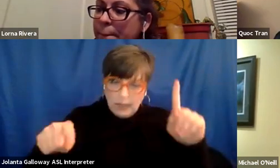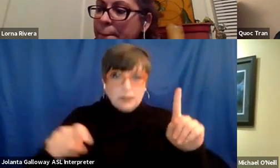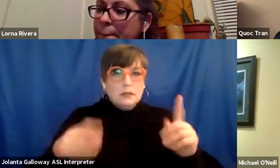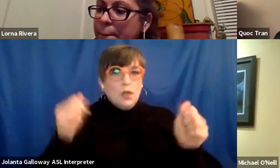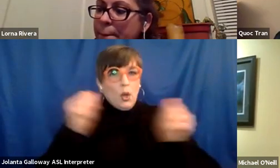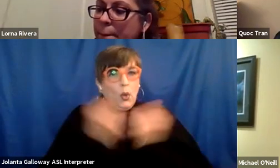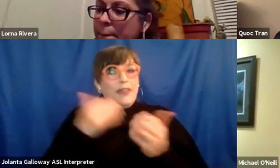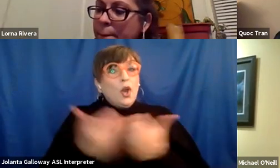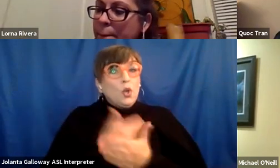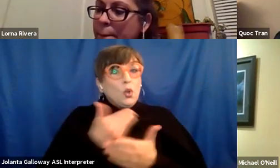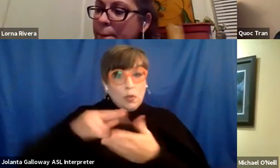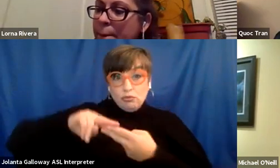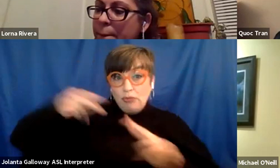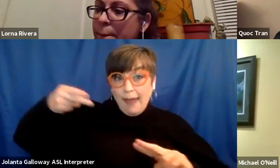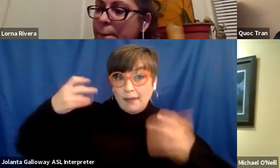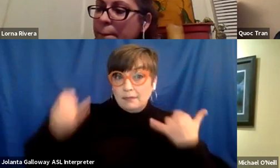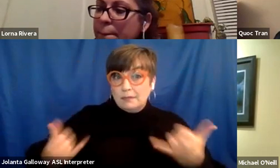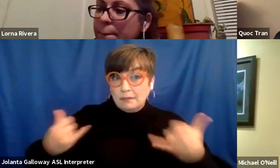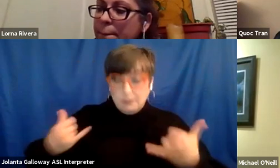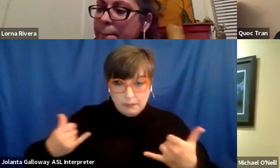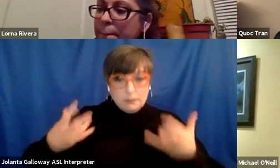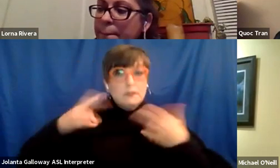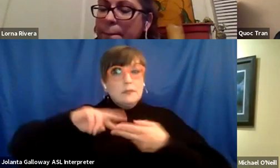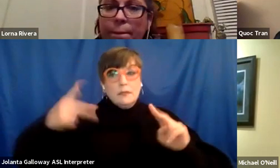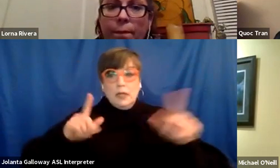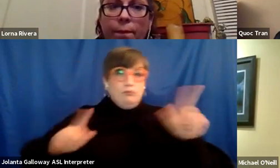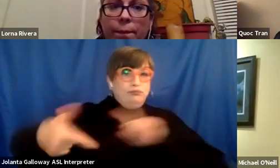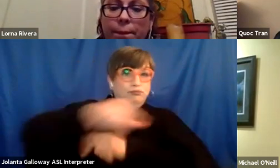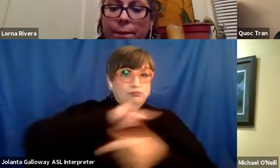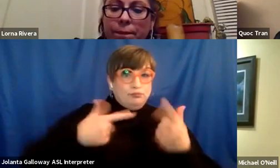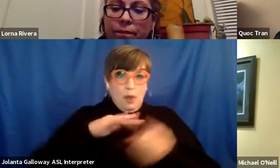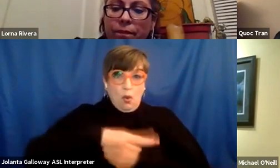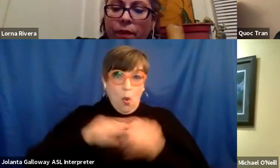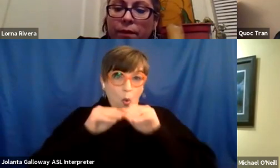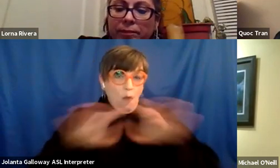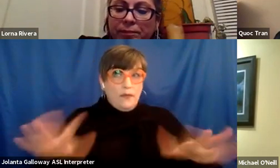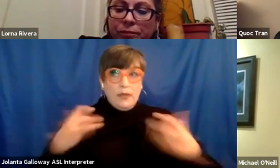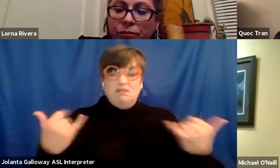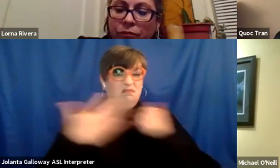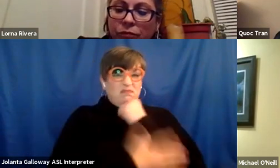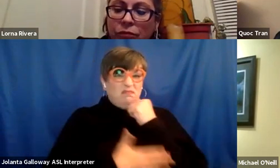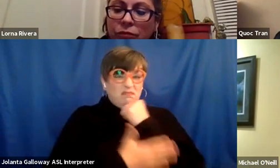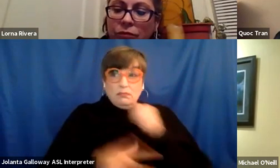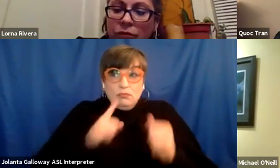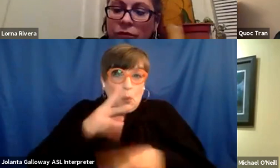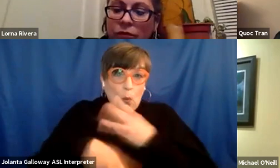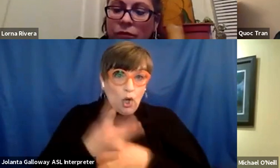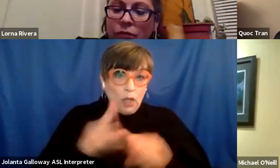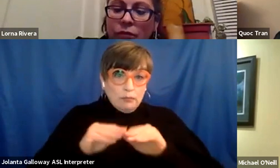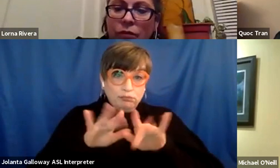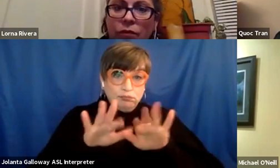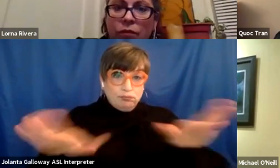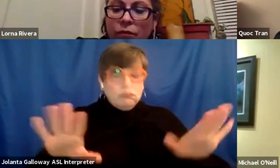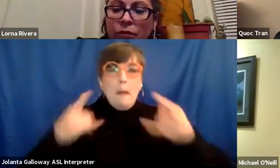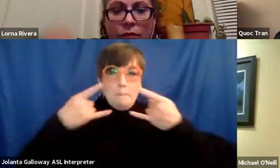new strain that is circulating around the country and around the world. So definitely